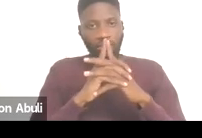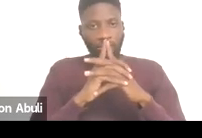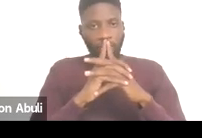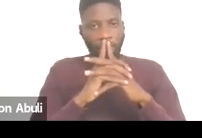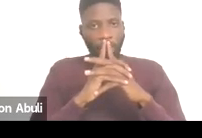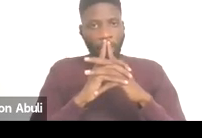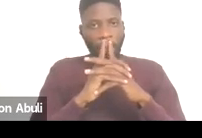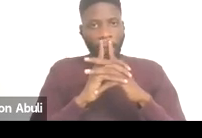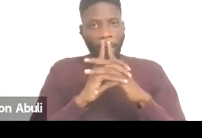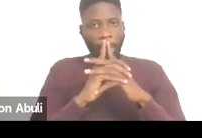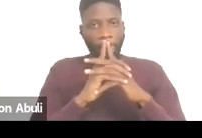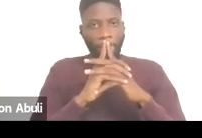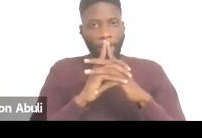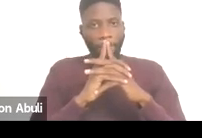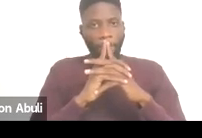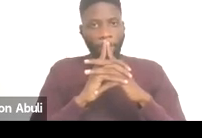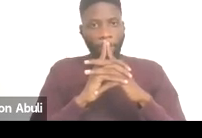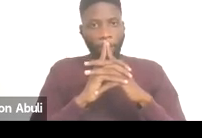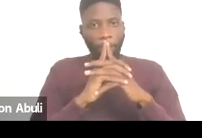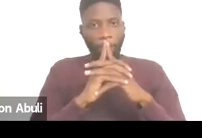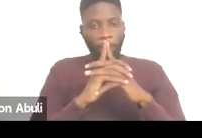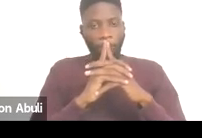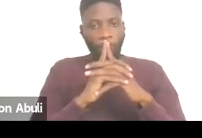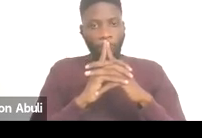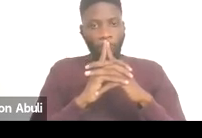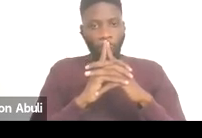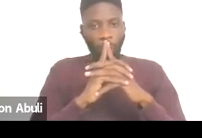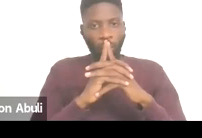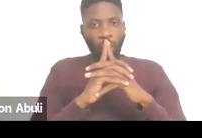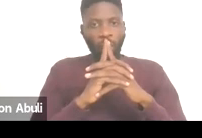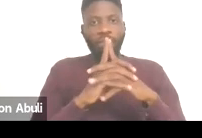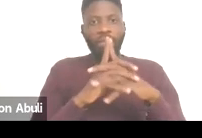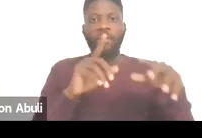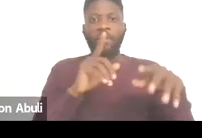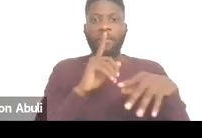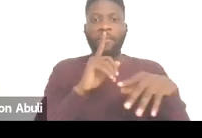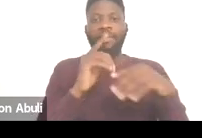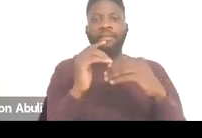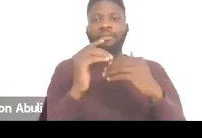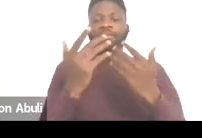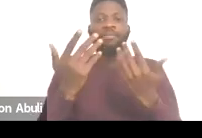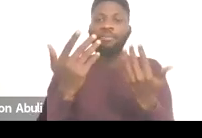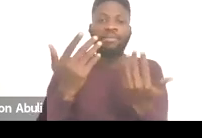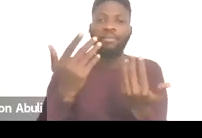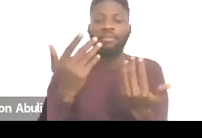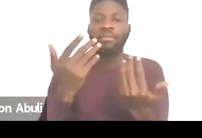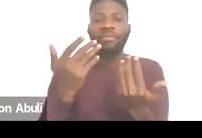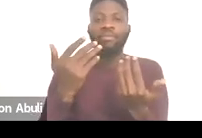Maybe Brian is also asking, how does one deal with negative treatment on account of something beyond your control,